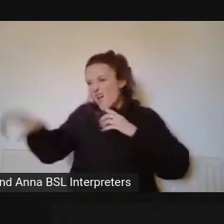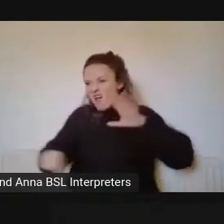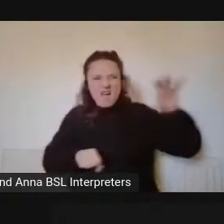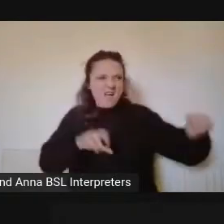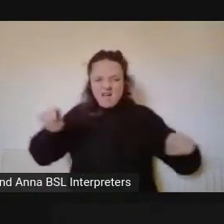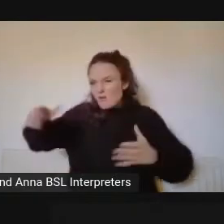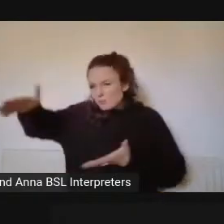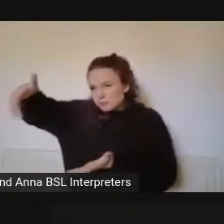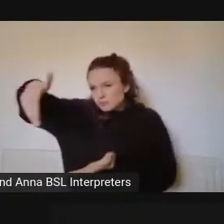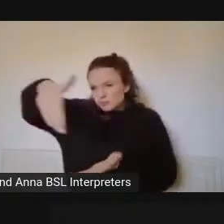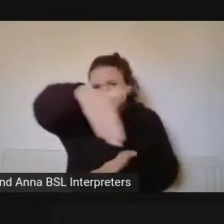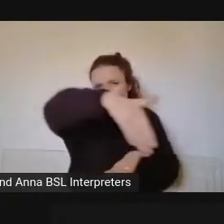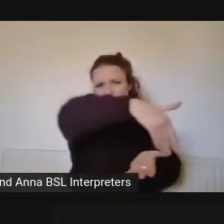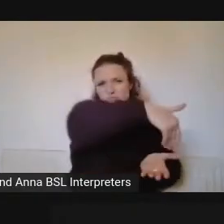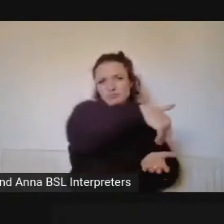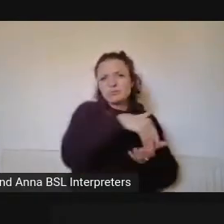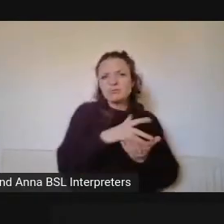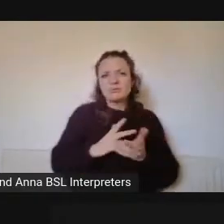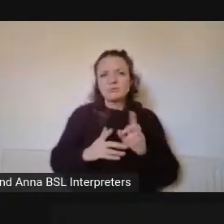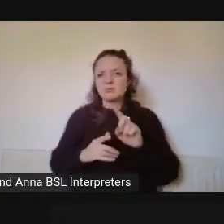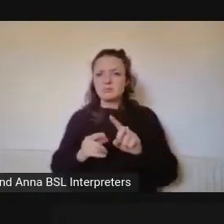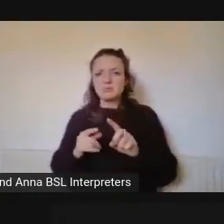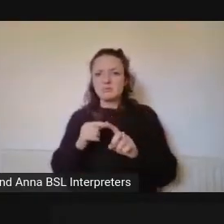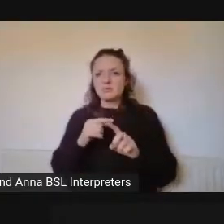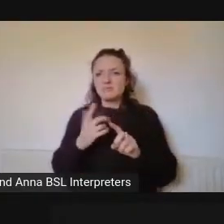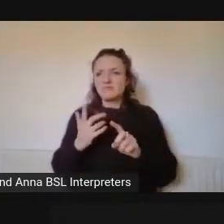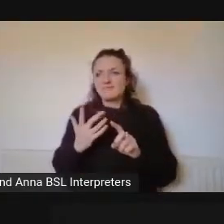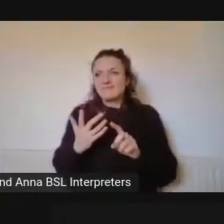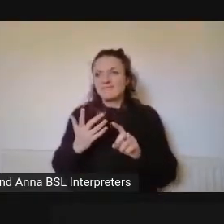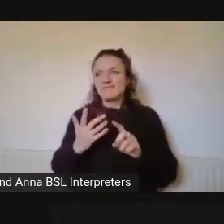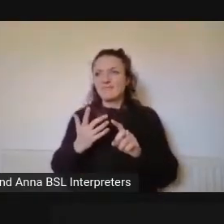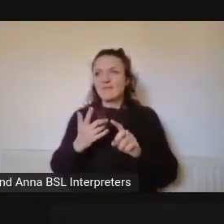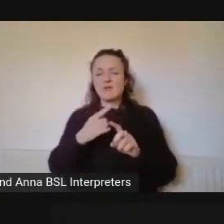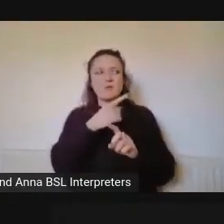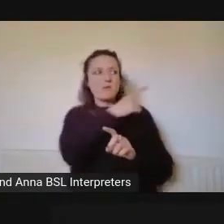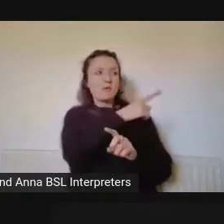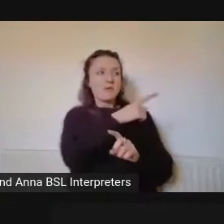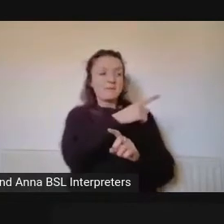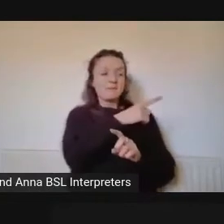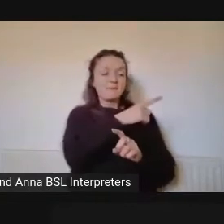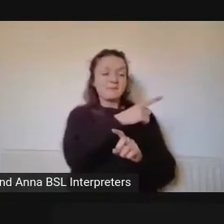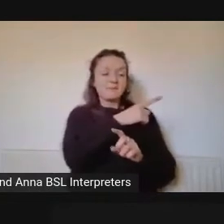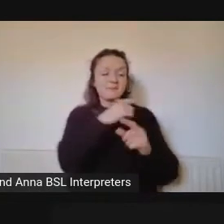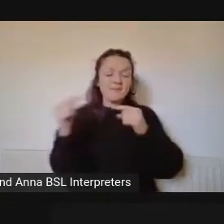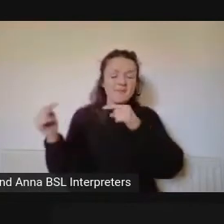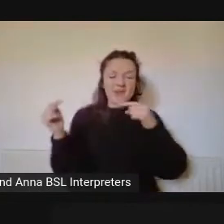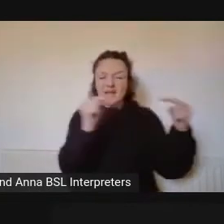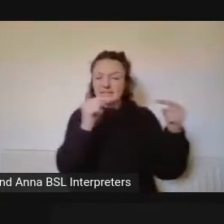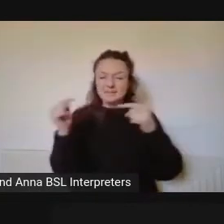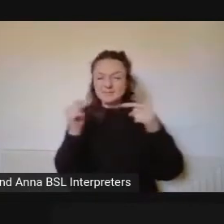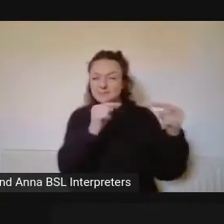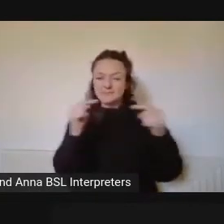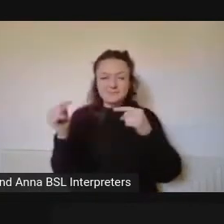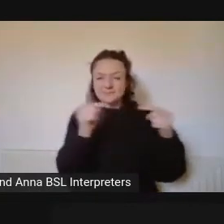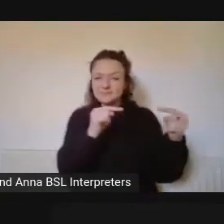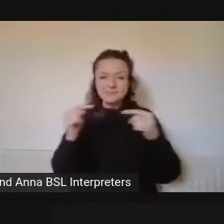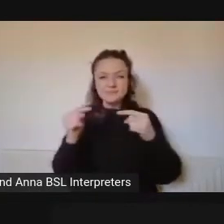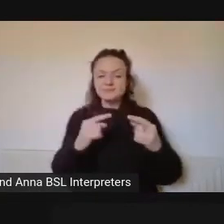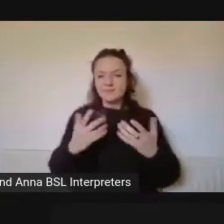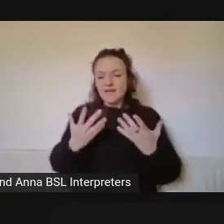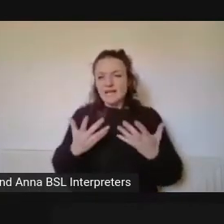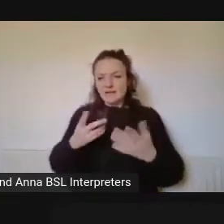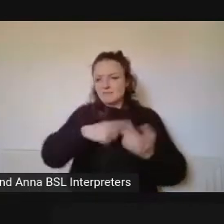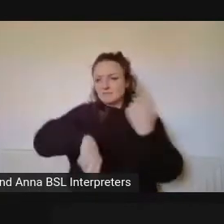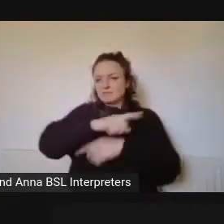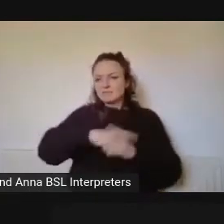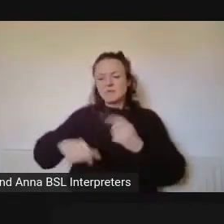a digital disposition that was going on in relation to it. And now we're sort of somehow getting wise, and it feels to me